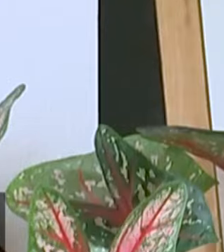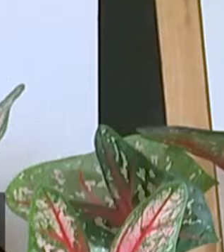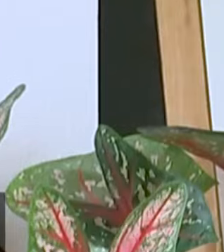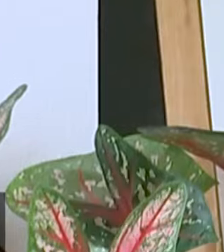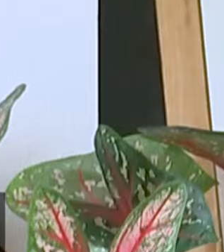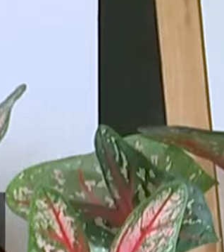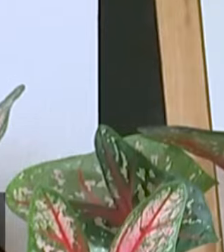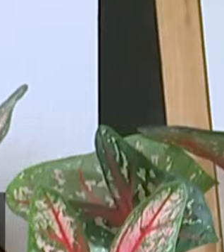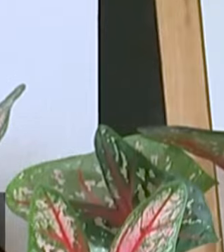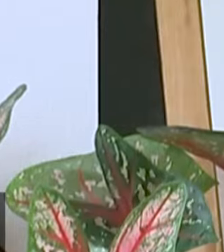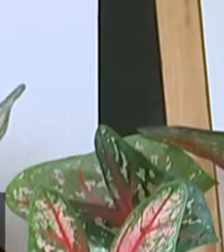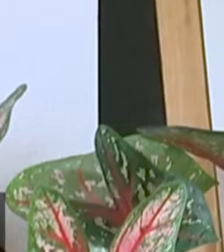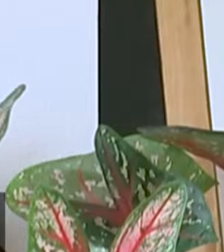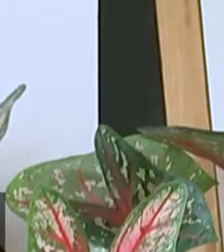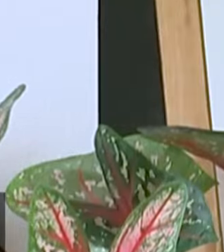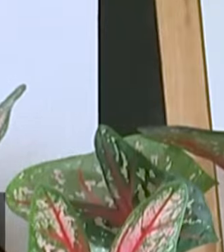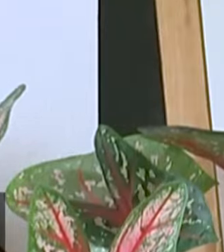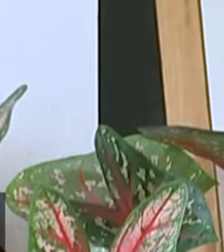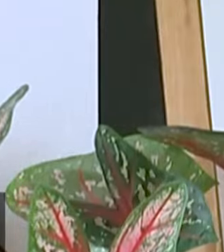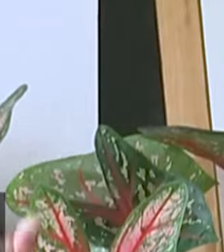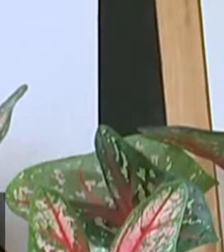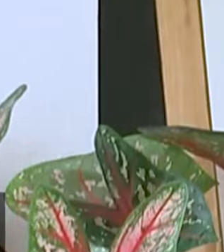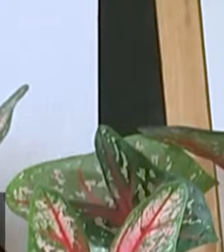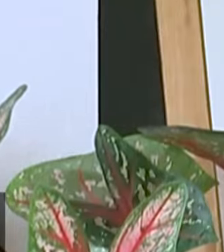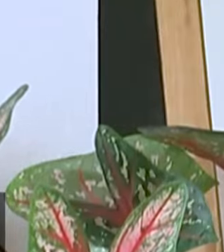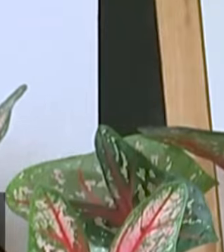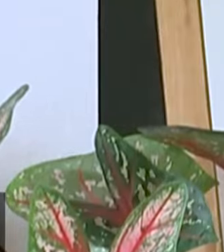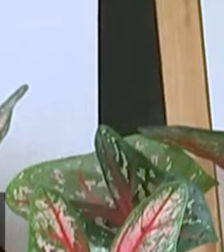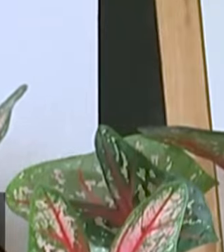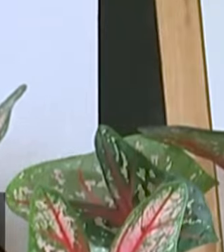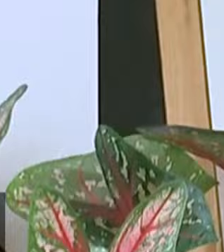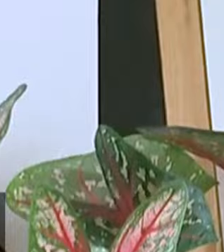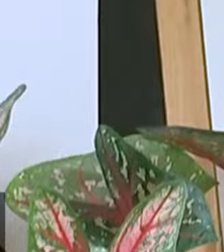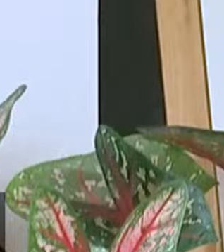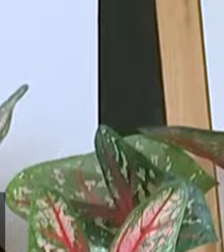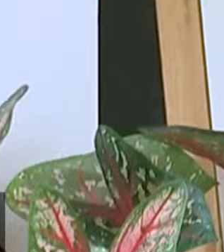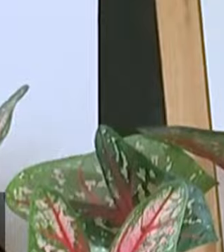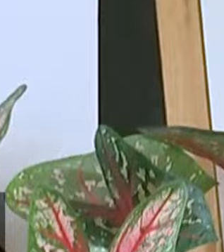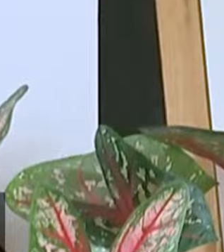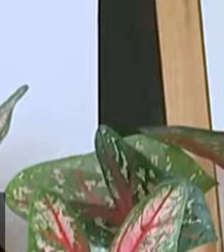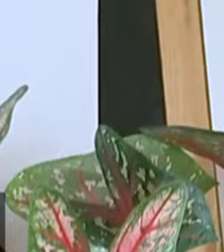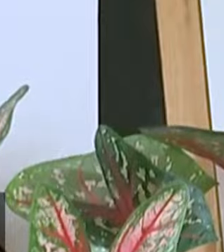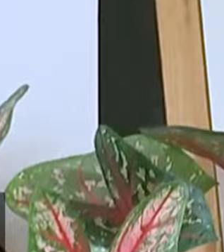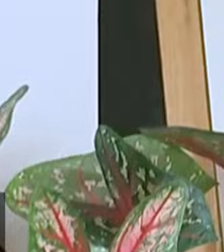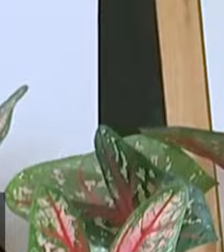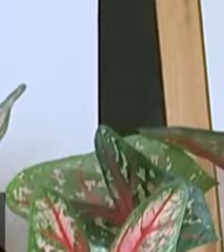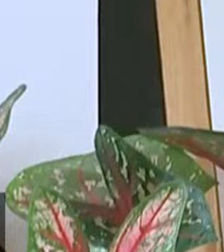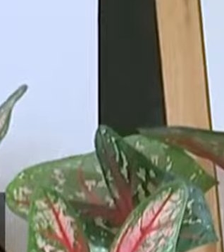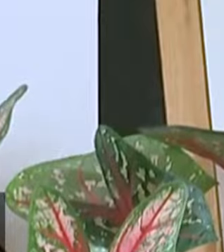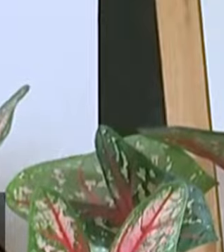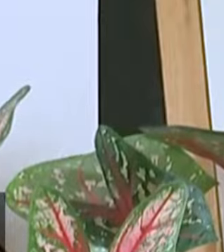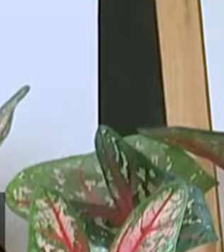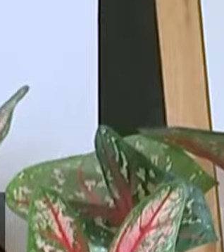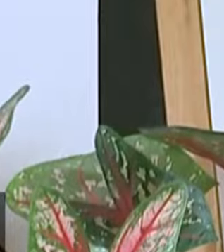a butler. So she's serving the ambassador and caring about the banquets and welcoming VIP.